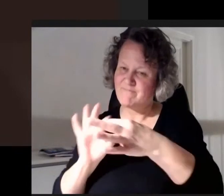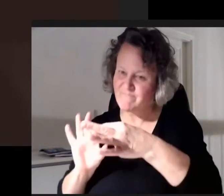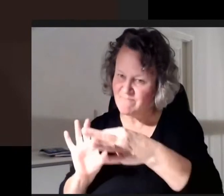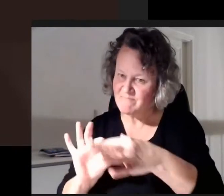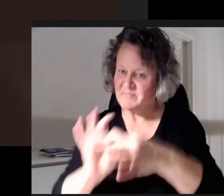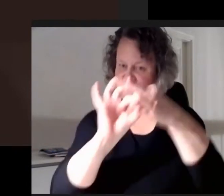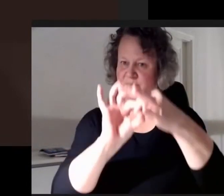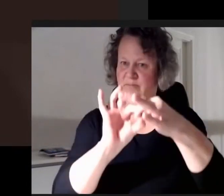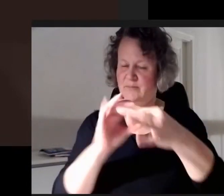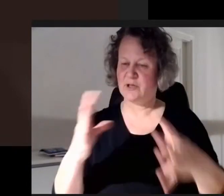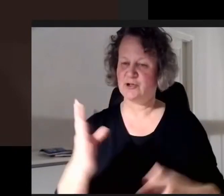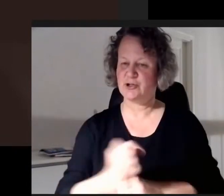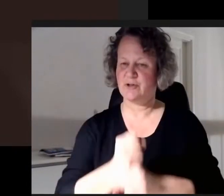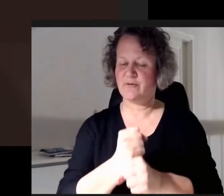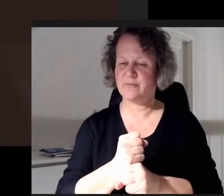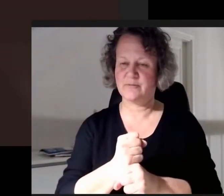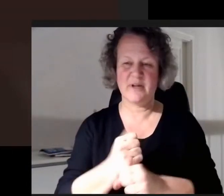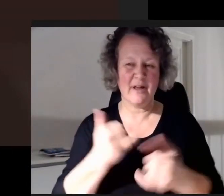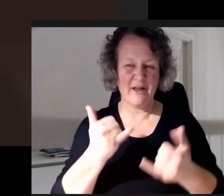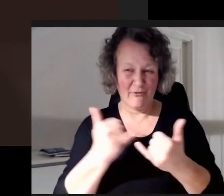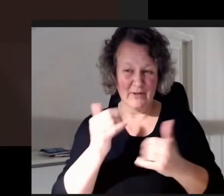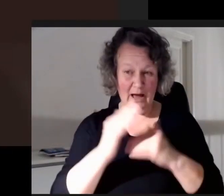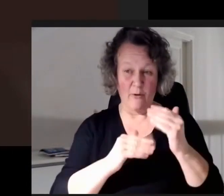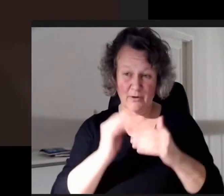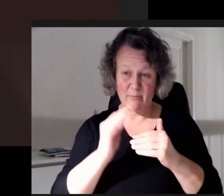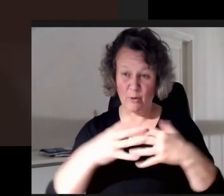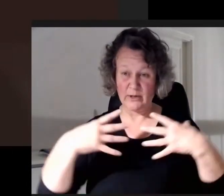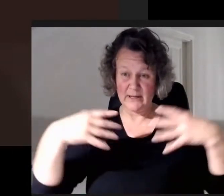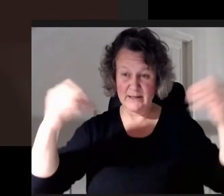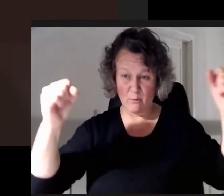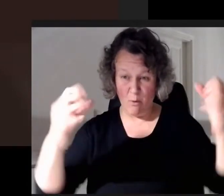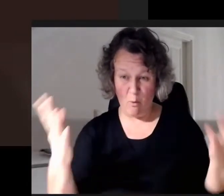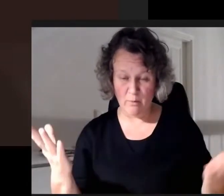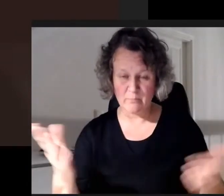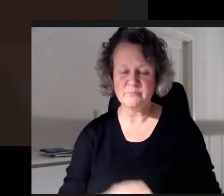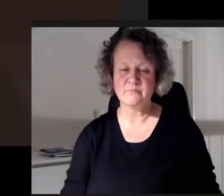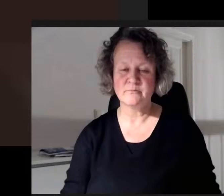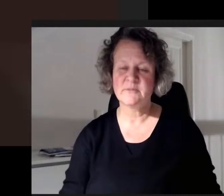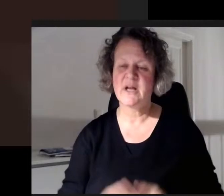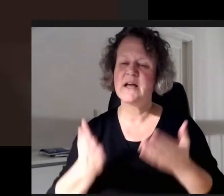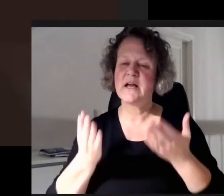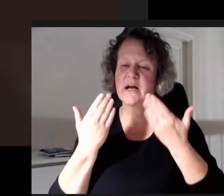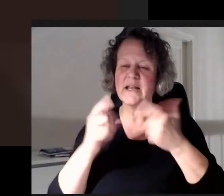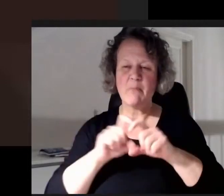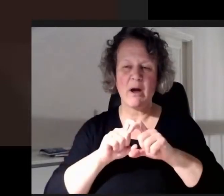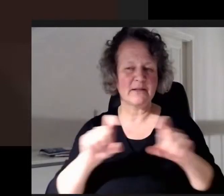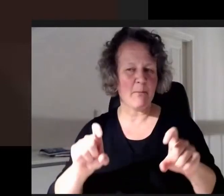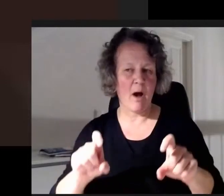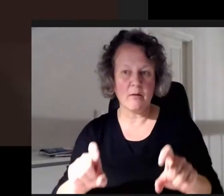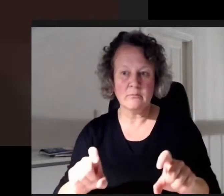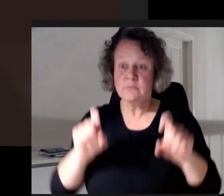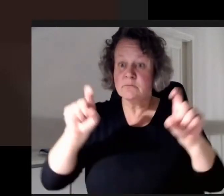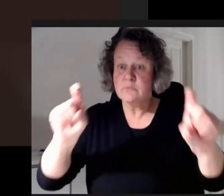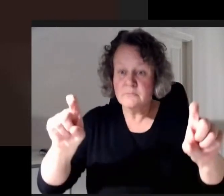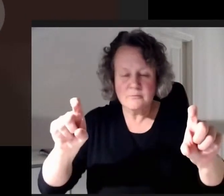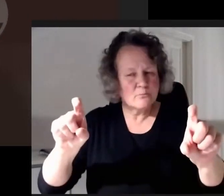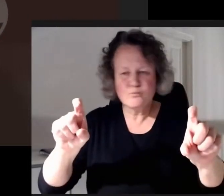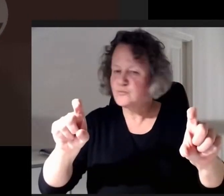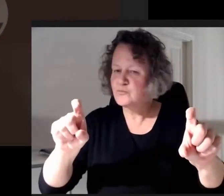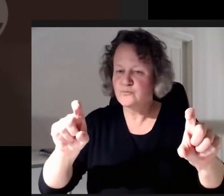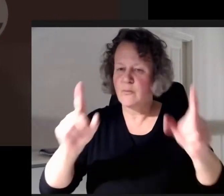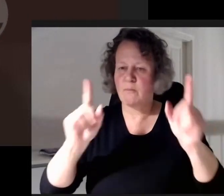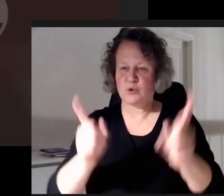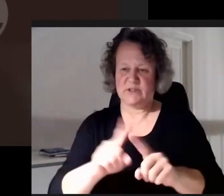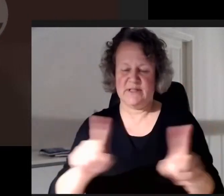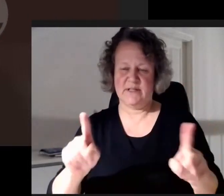we can overbridge in this bubble, the topic overbridging. So the subject of climate is not in